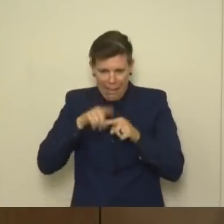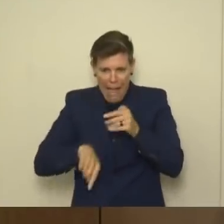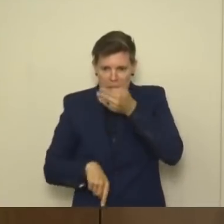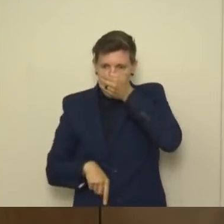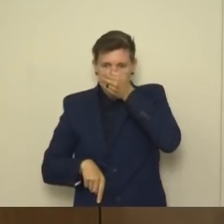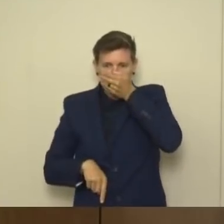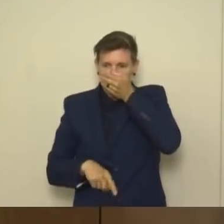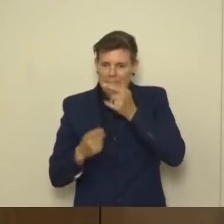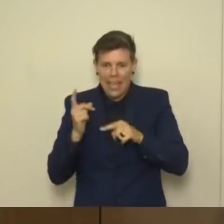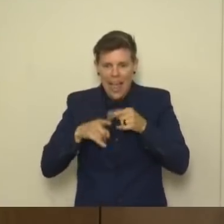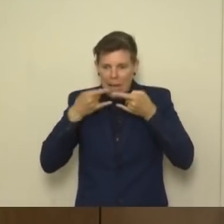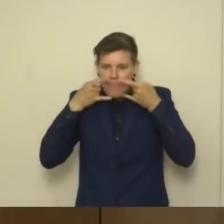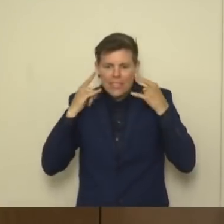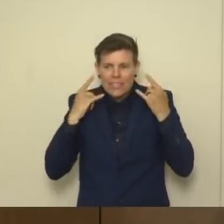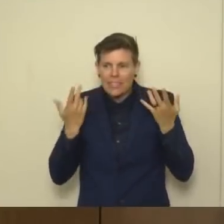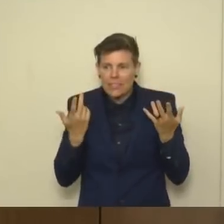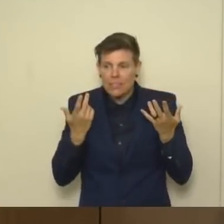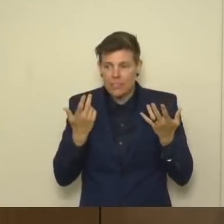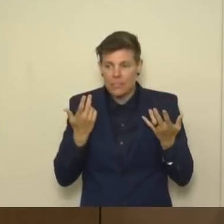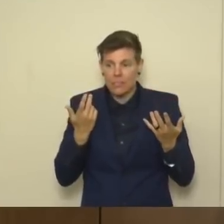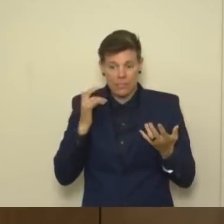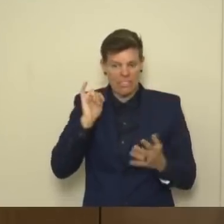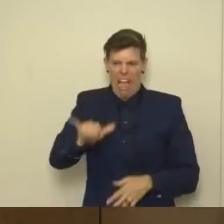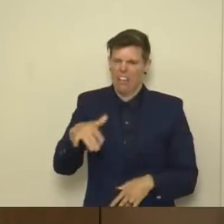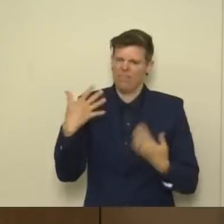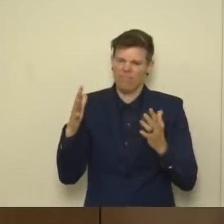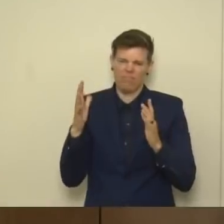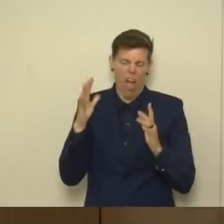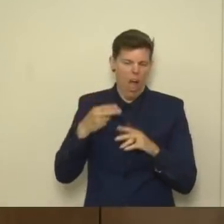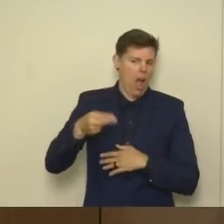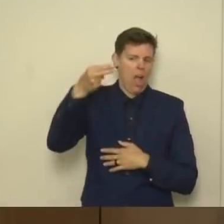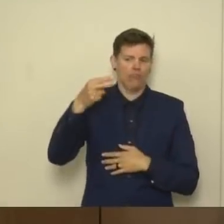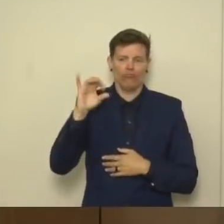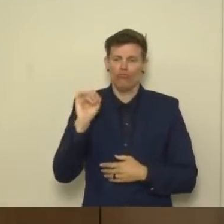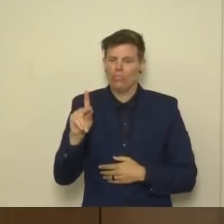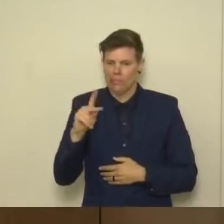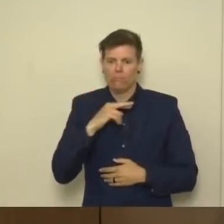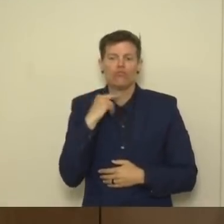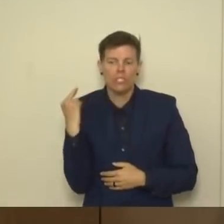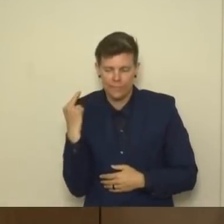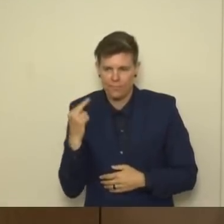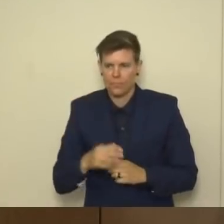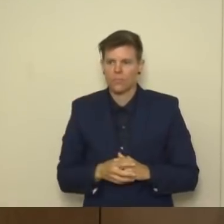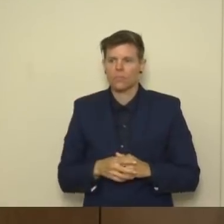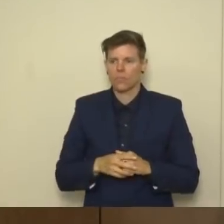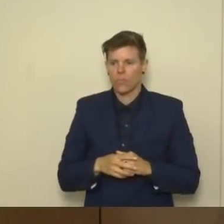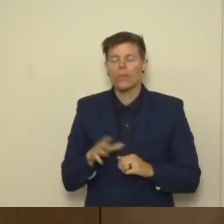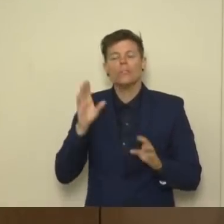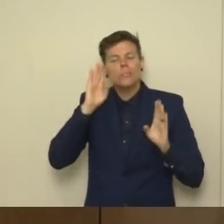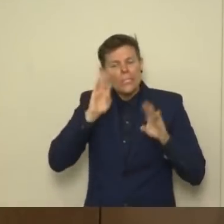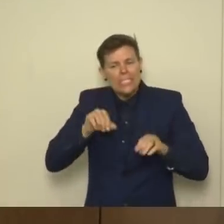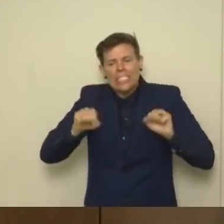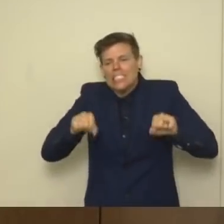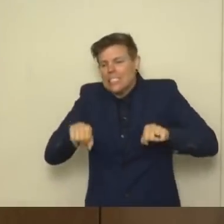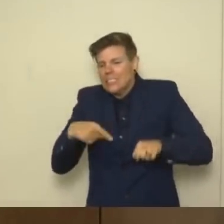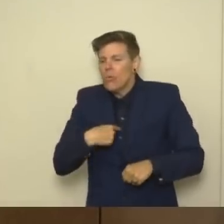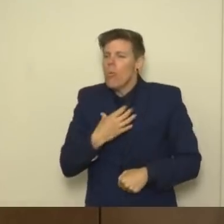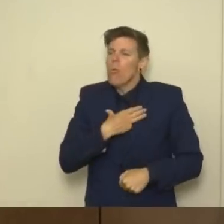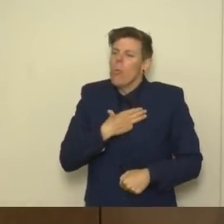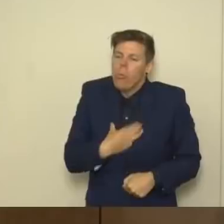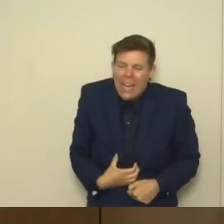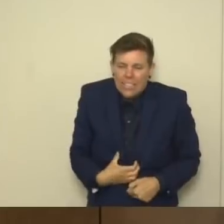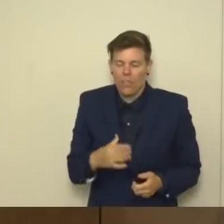it is just a high-risk activity. And I wish, everybody wishes, it wasn't the case. Nobody wishes